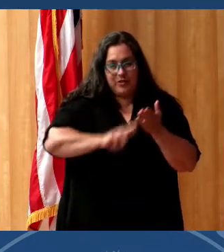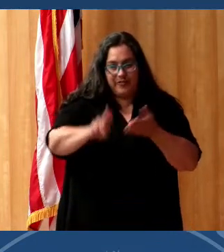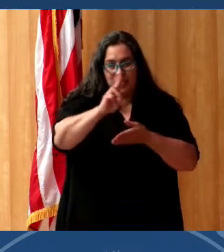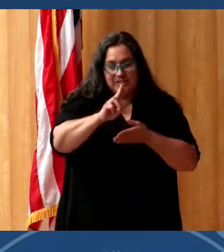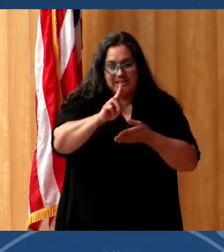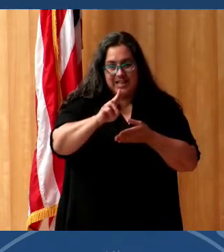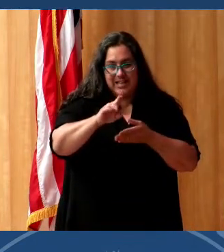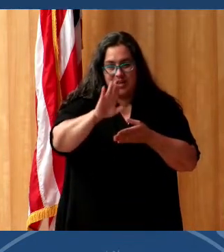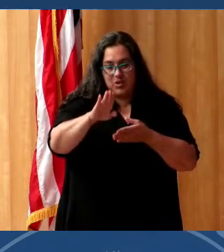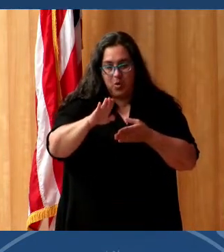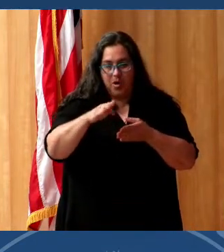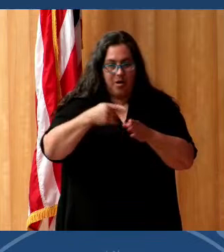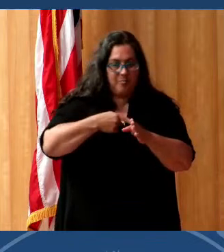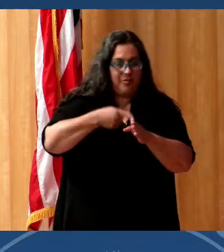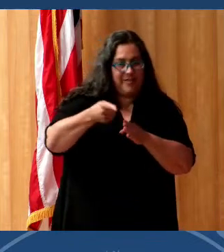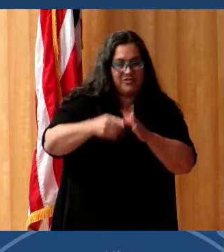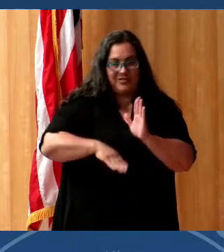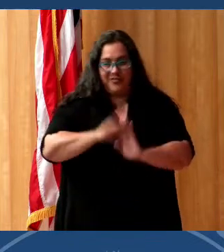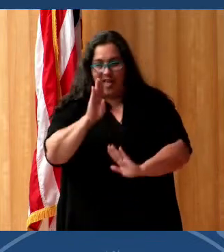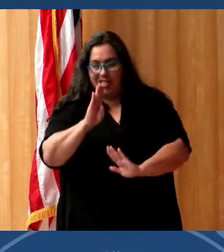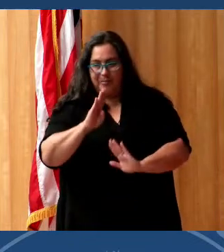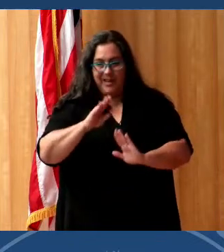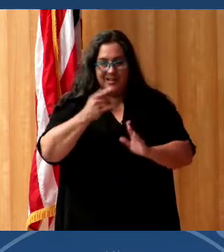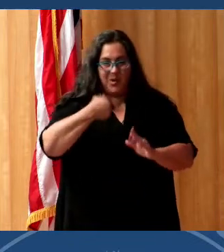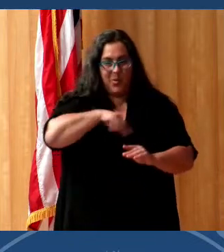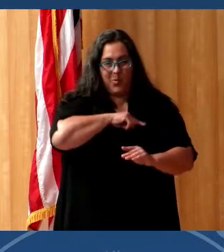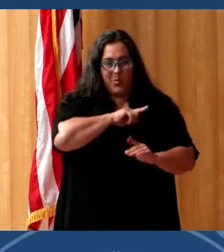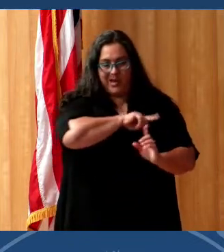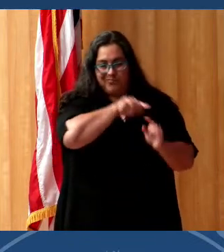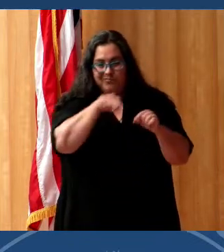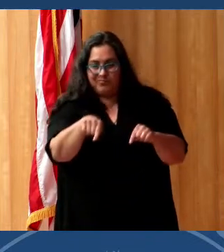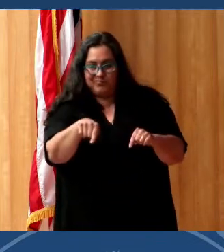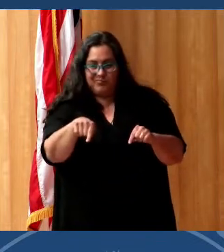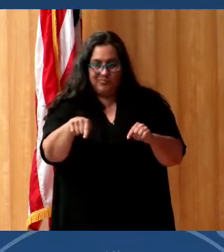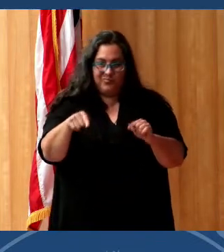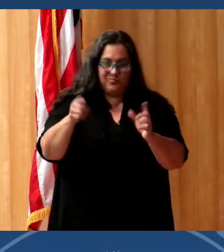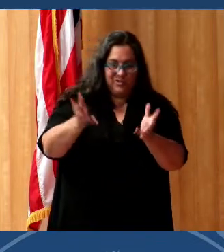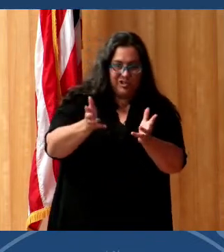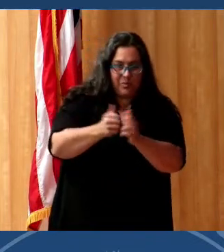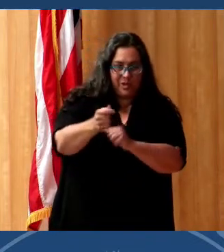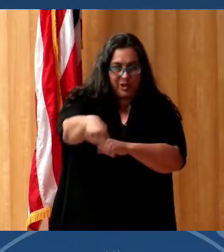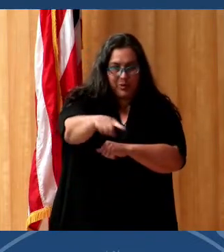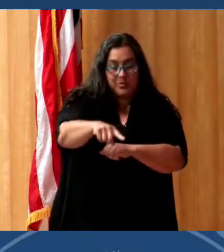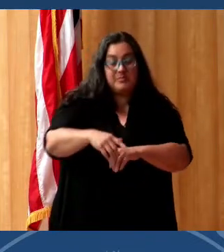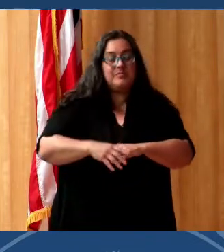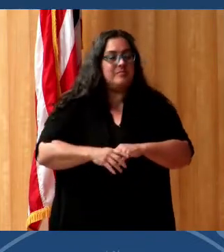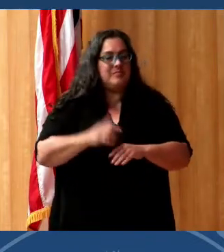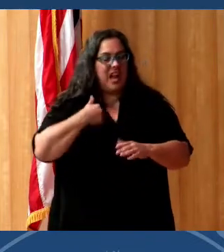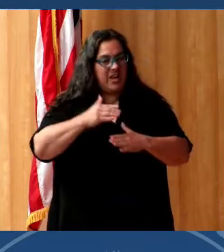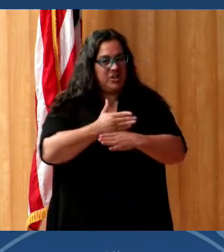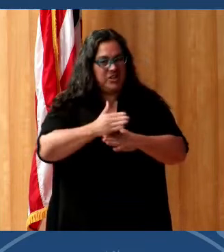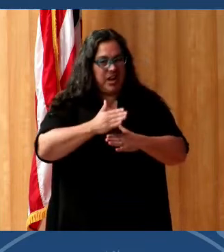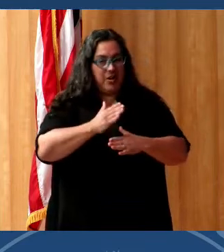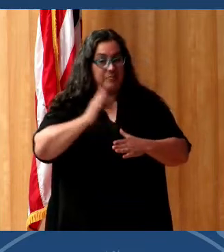through your professional development, I shared with you that when I was in high school and in